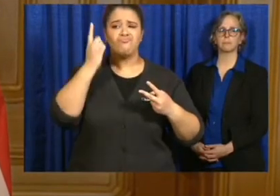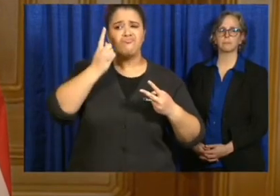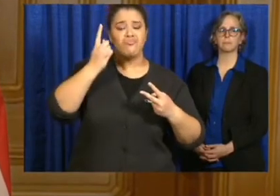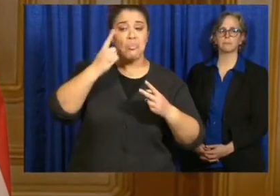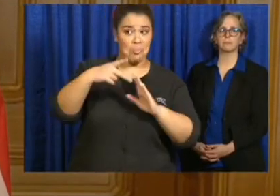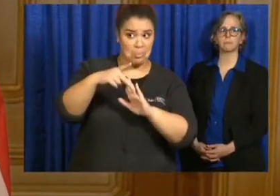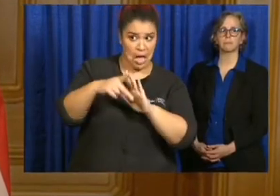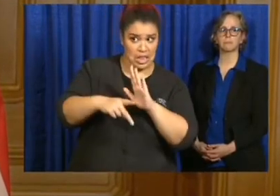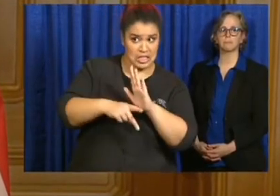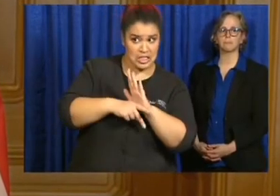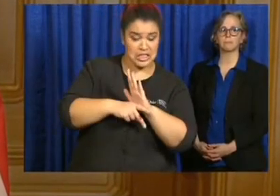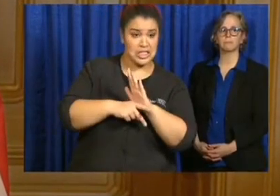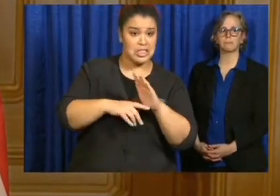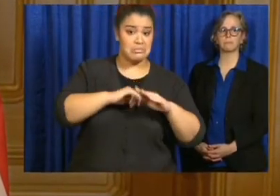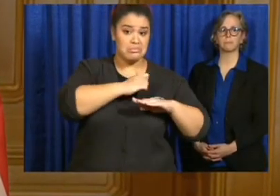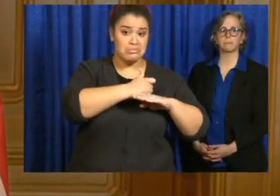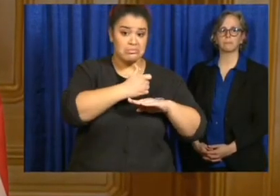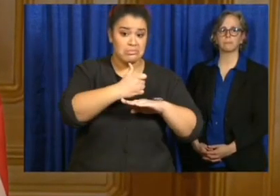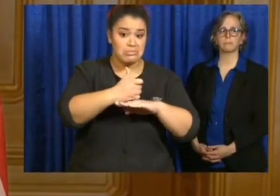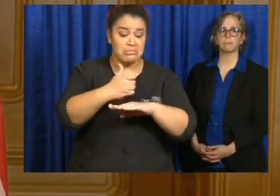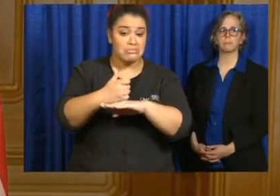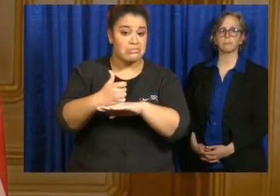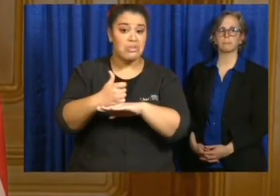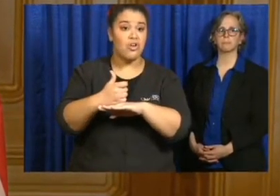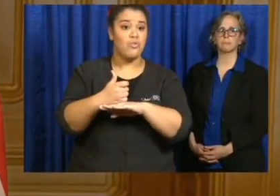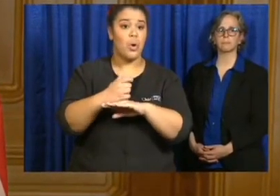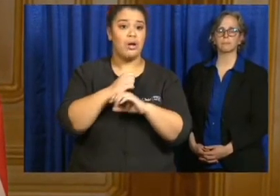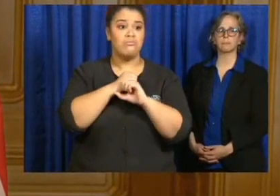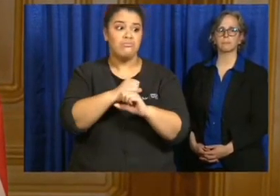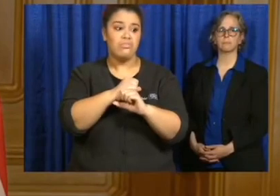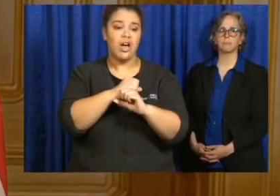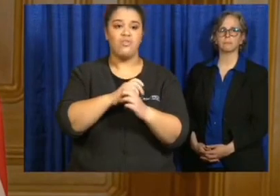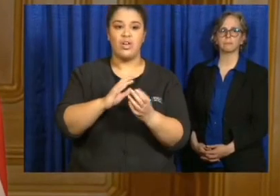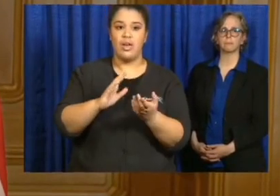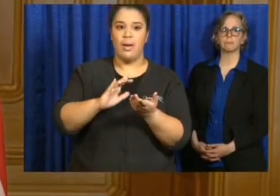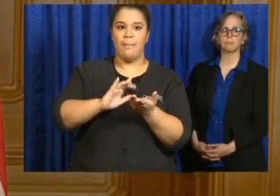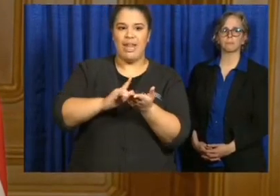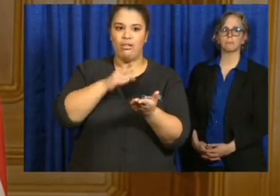terms of providing relief in terms of medical malpractice insurance?